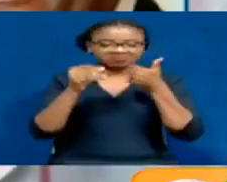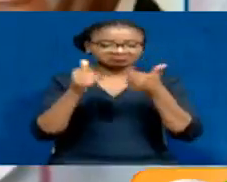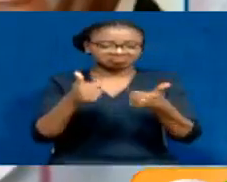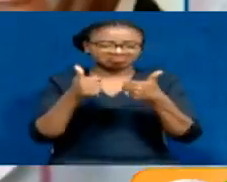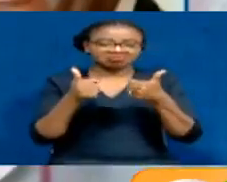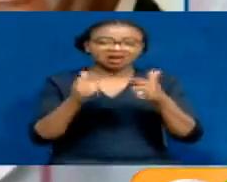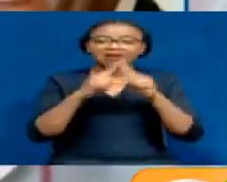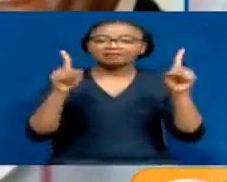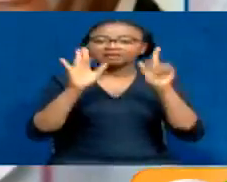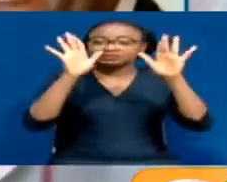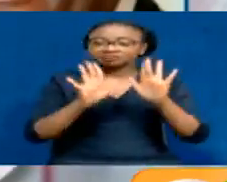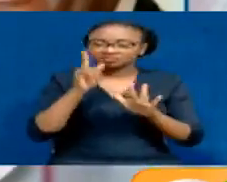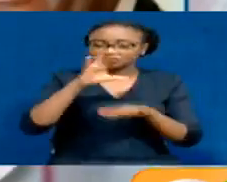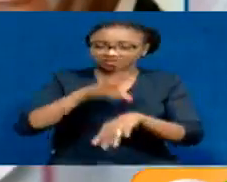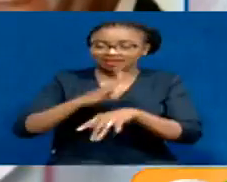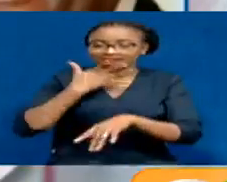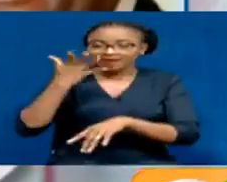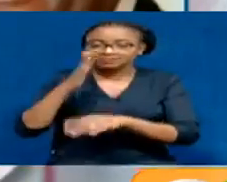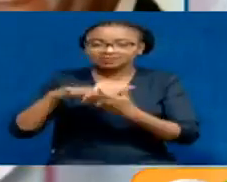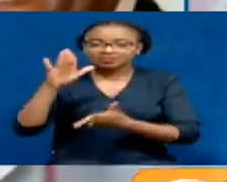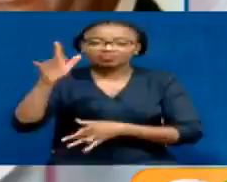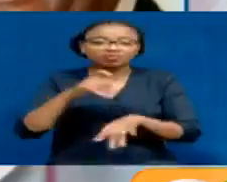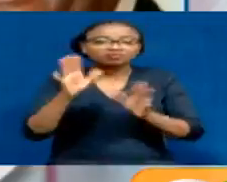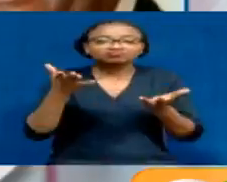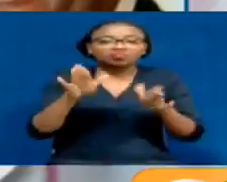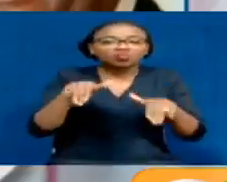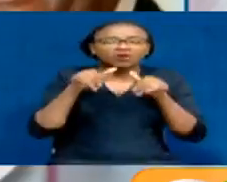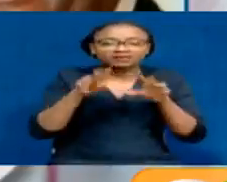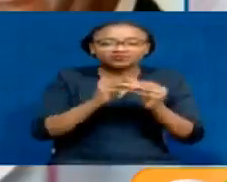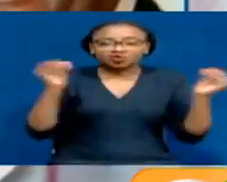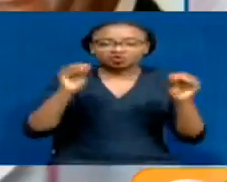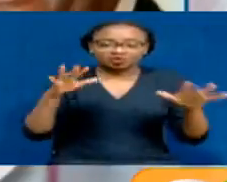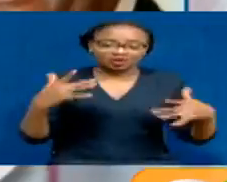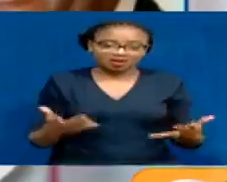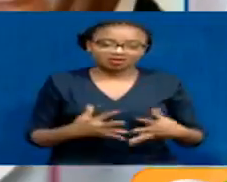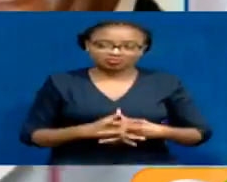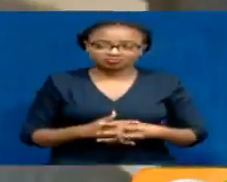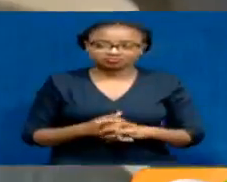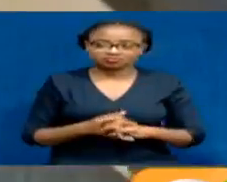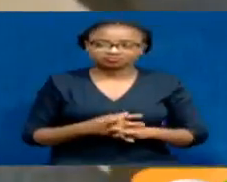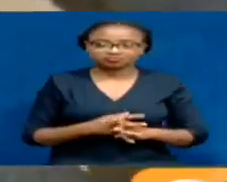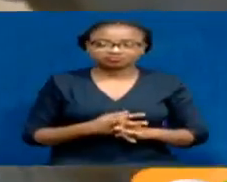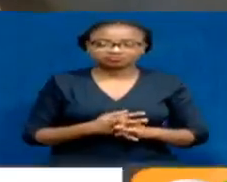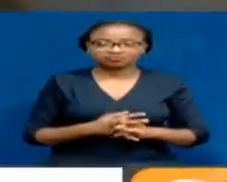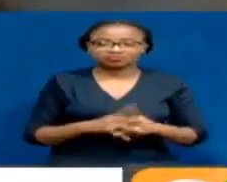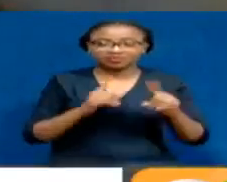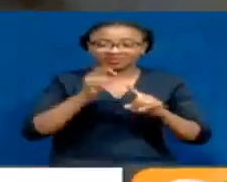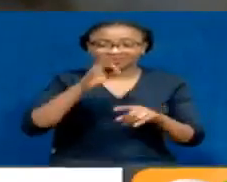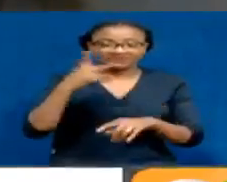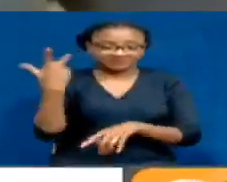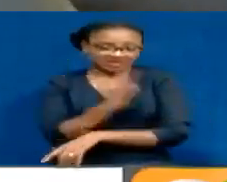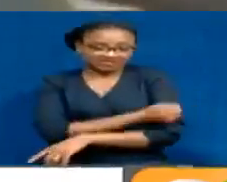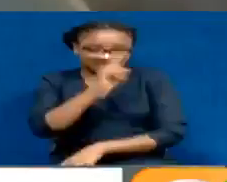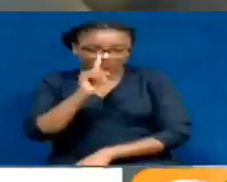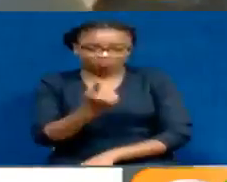more important if we seek answers as at what point after the first dose do the antibodies wane off completely. Single shot vaccinations